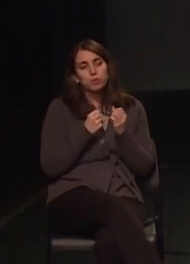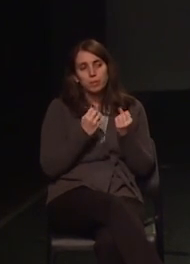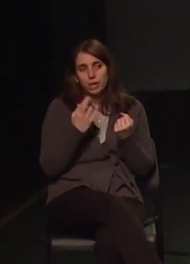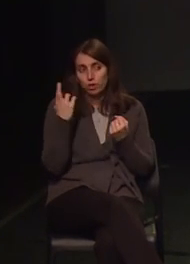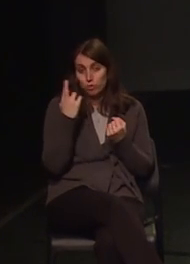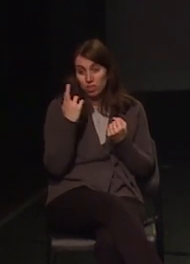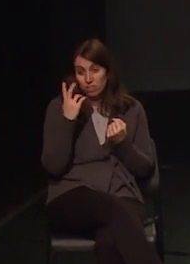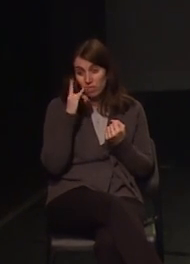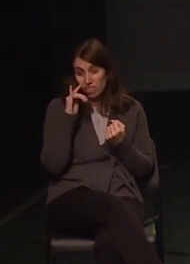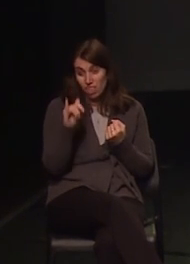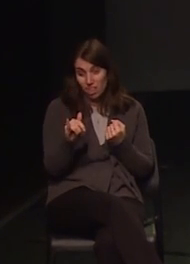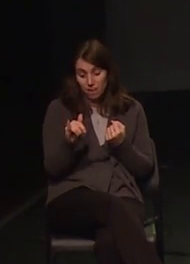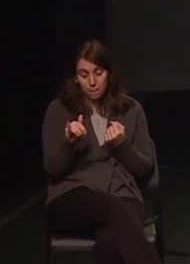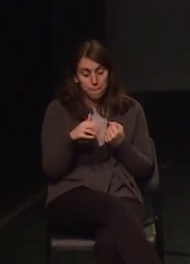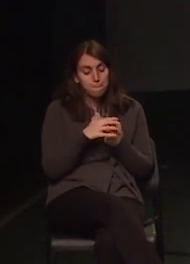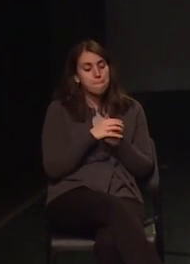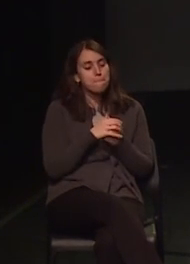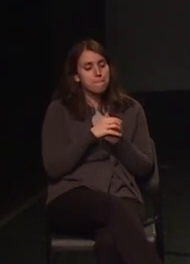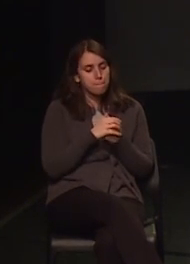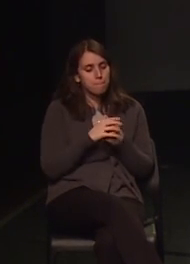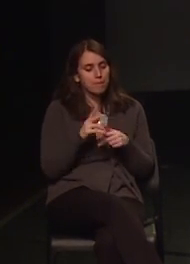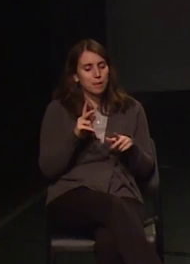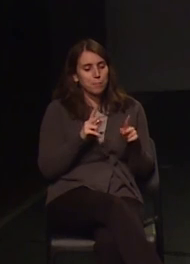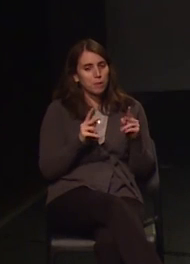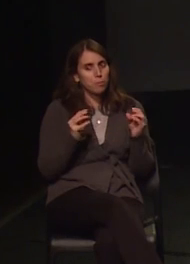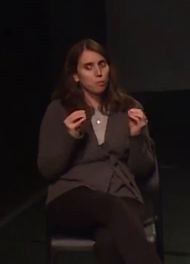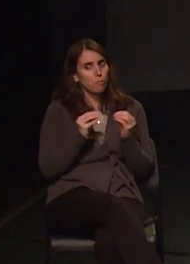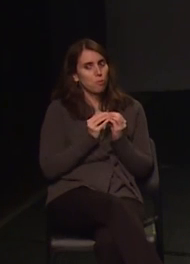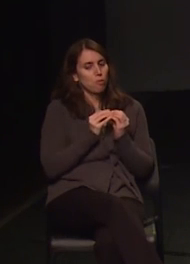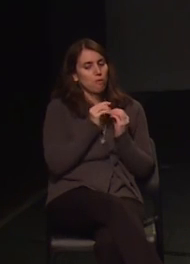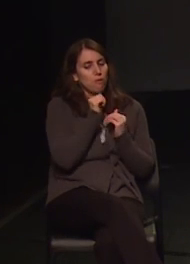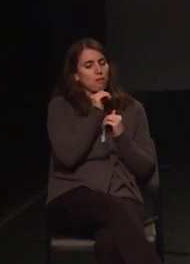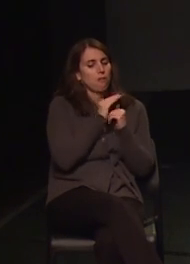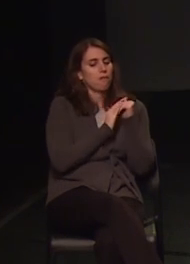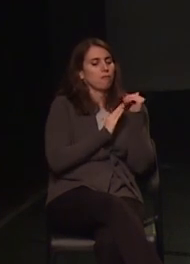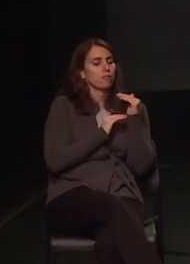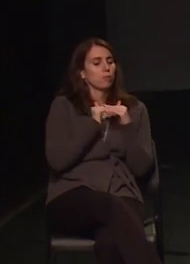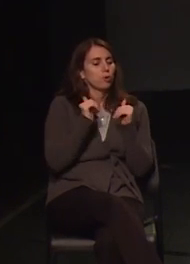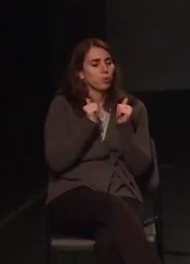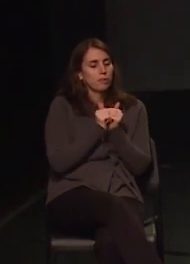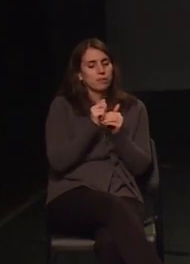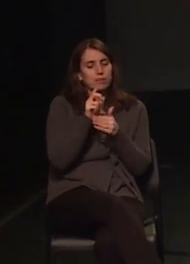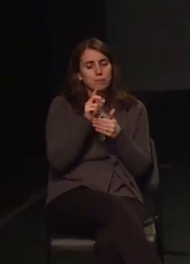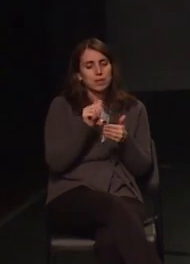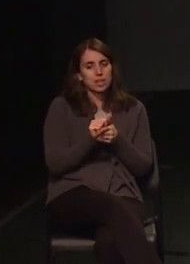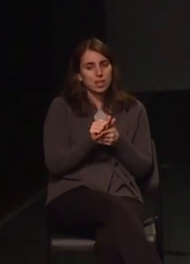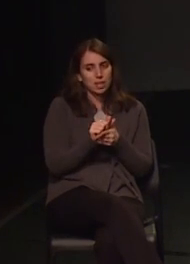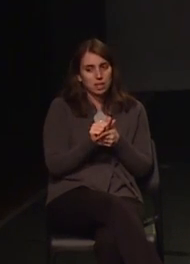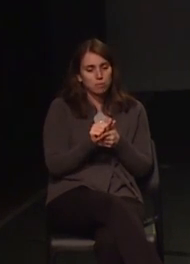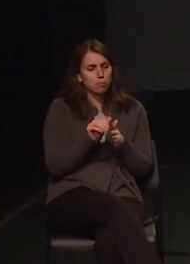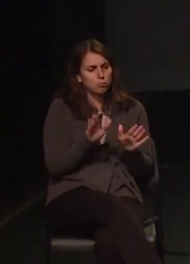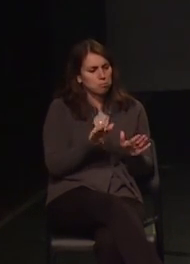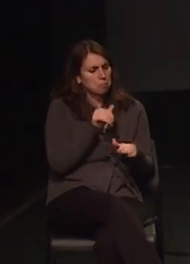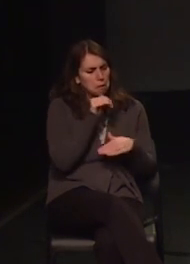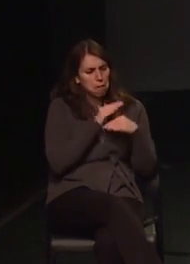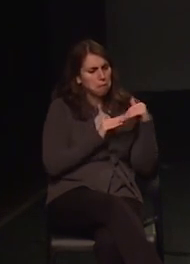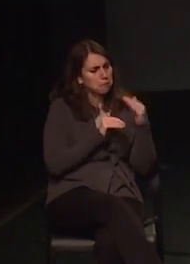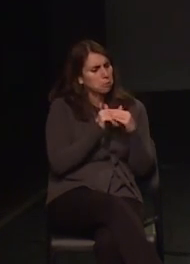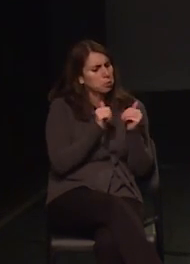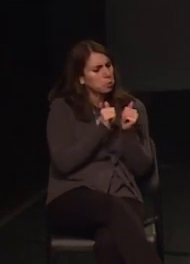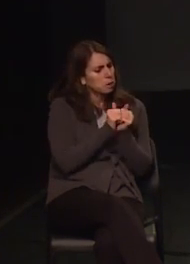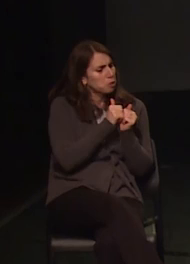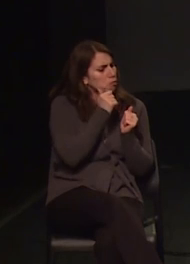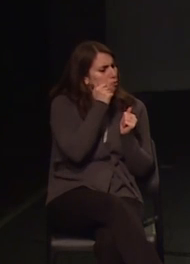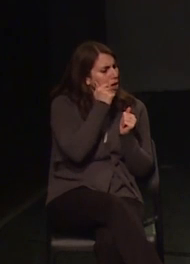is because people have a greater discomfort with disability. They're as uncomfortable as they are with race and everything